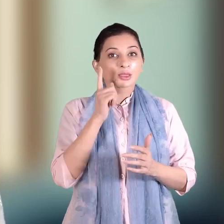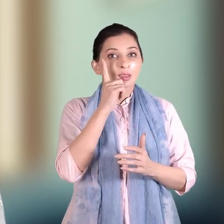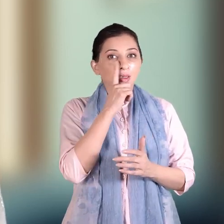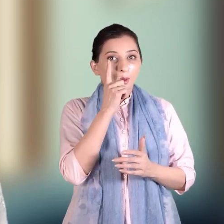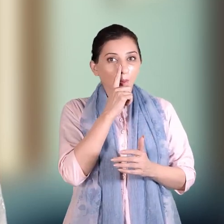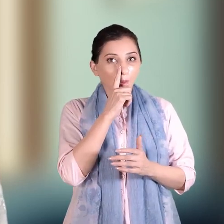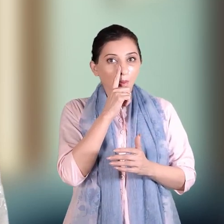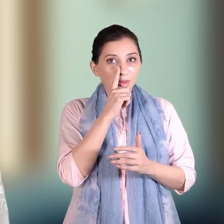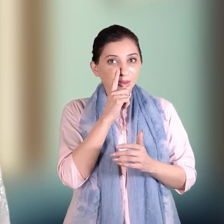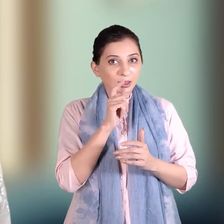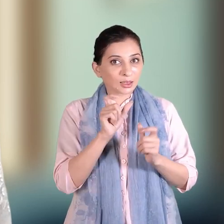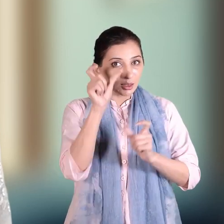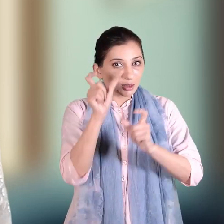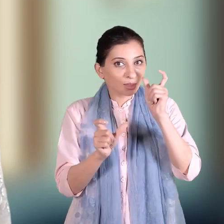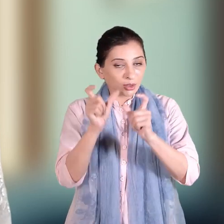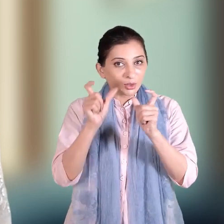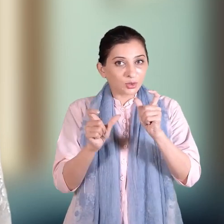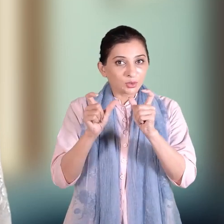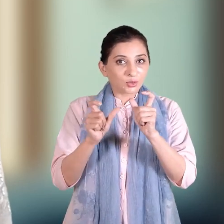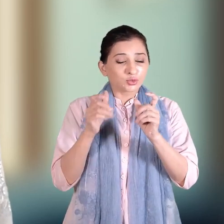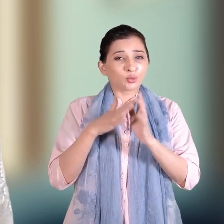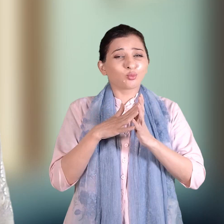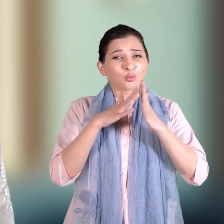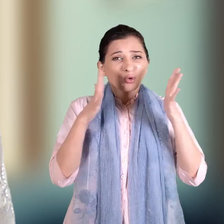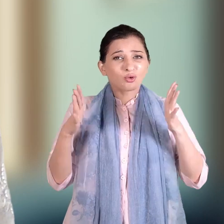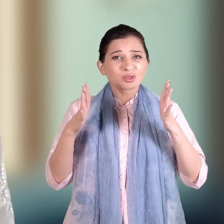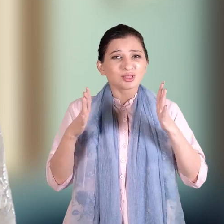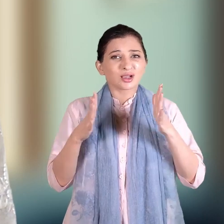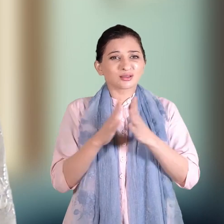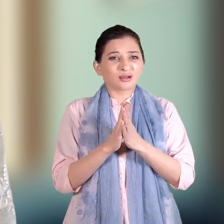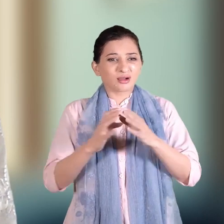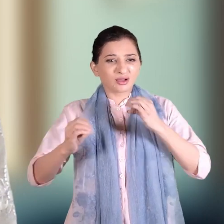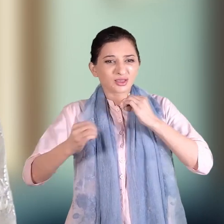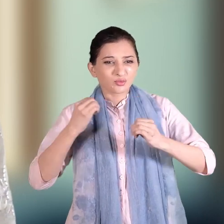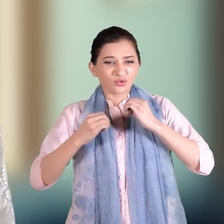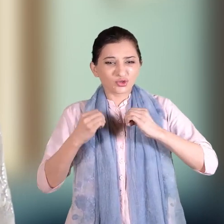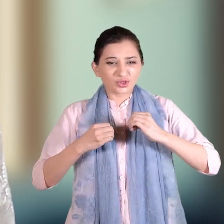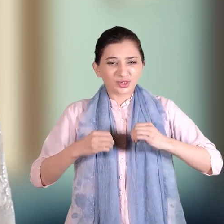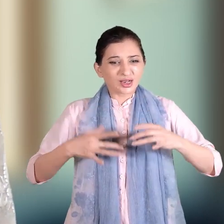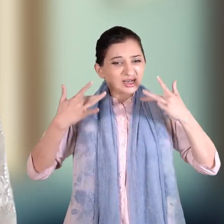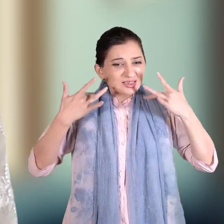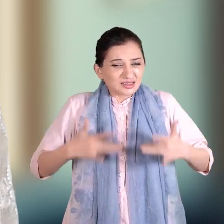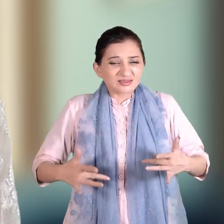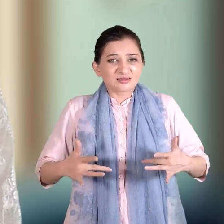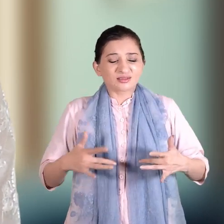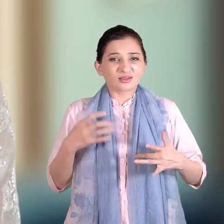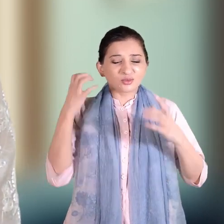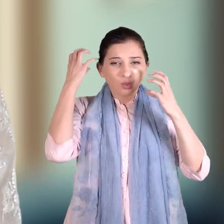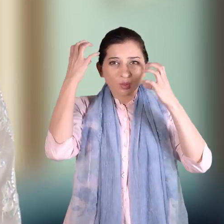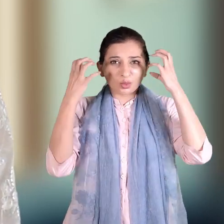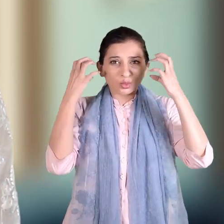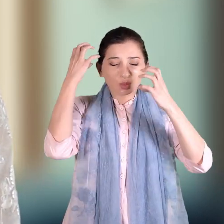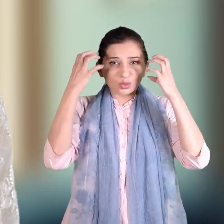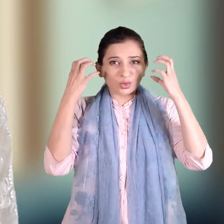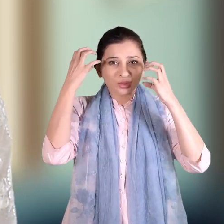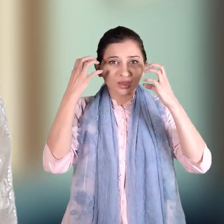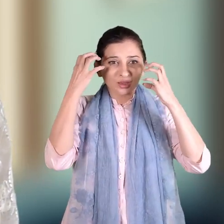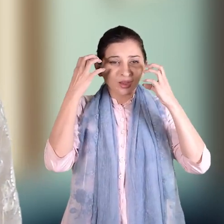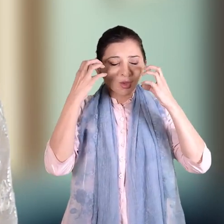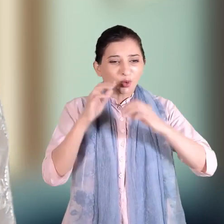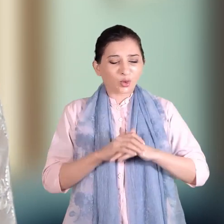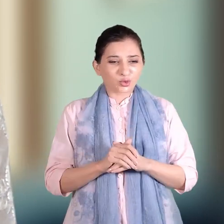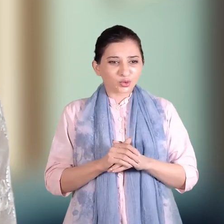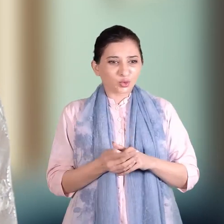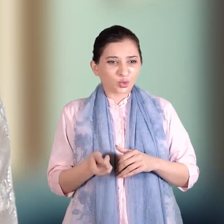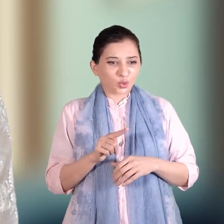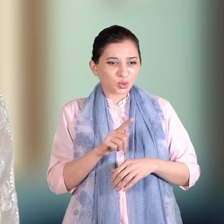that women who are experiencing extreme emotional distress and which is affecting their